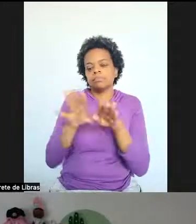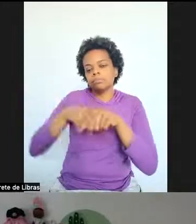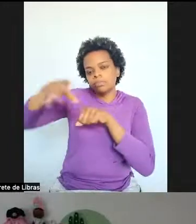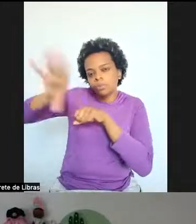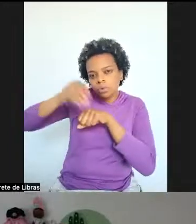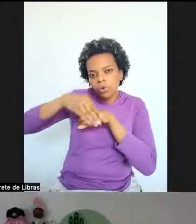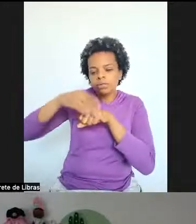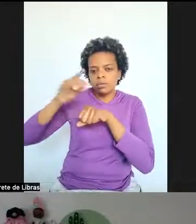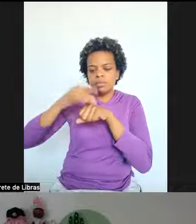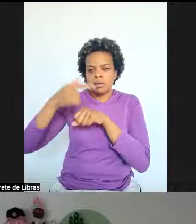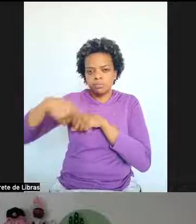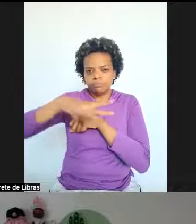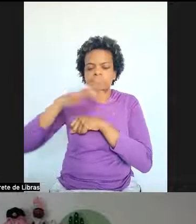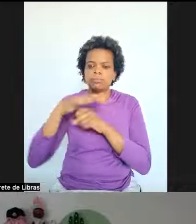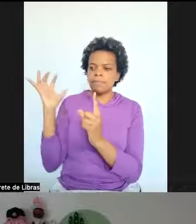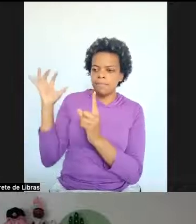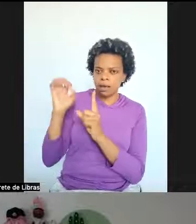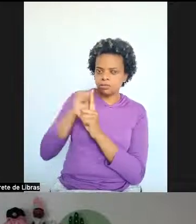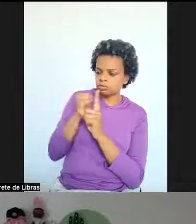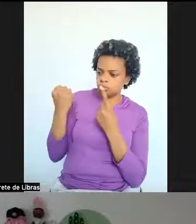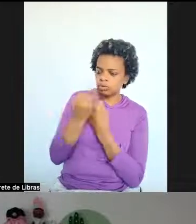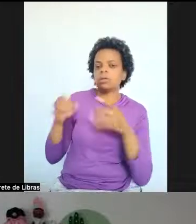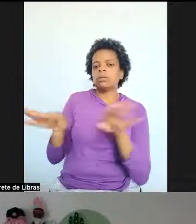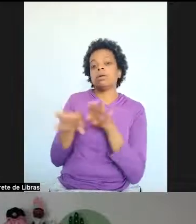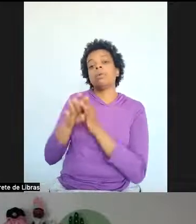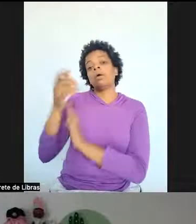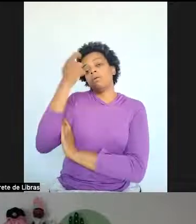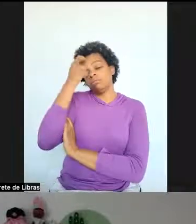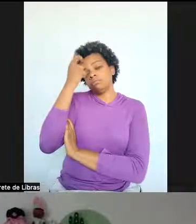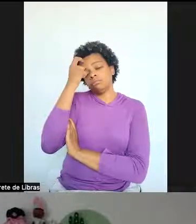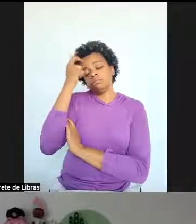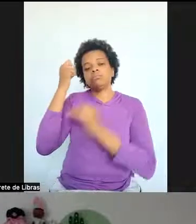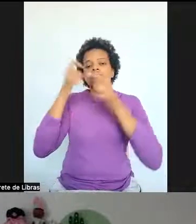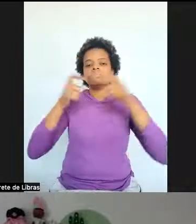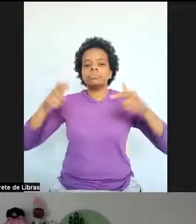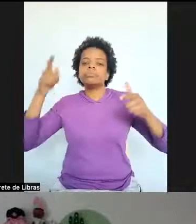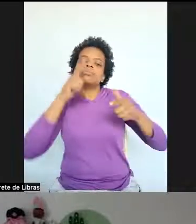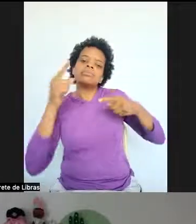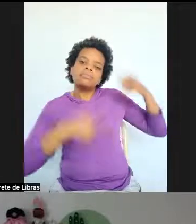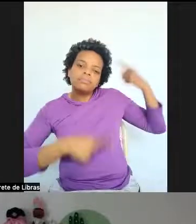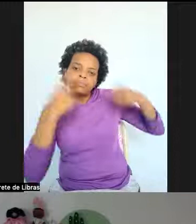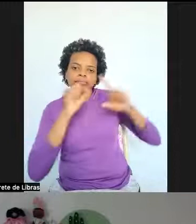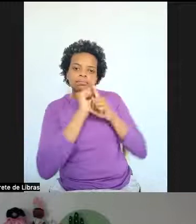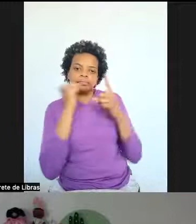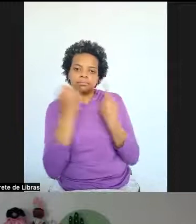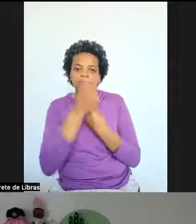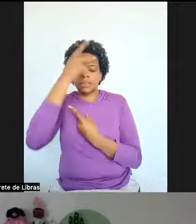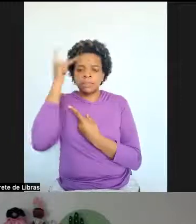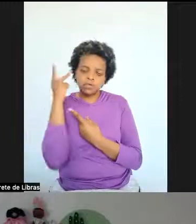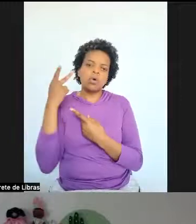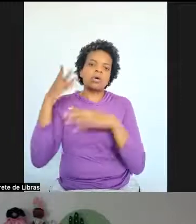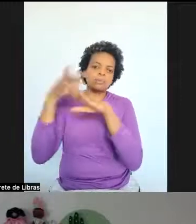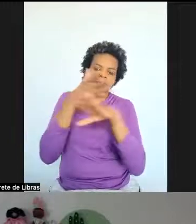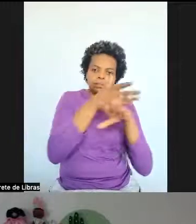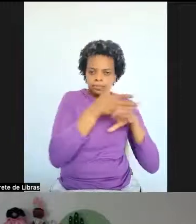and the environment at least, because I think that the social impact and the conscientization and the raising awareness